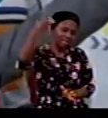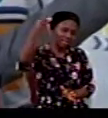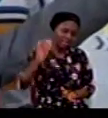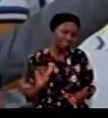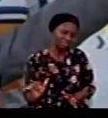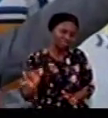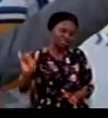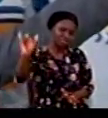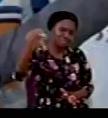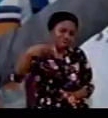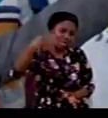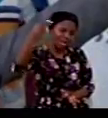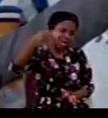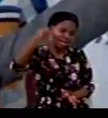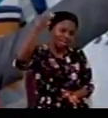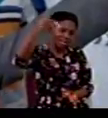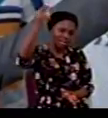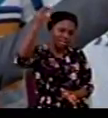highest,